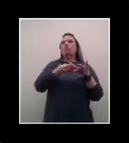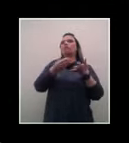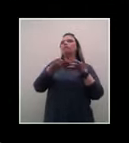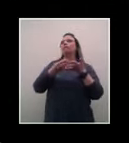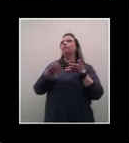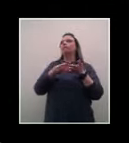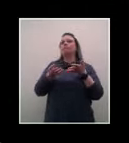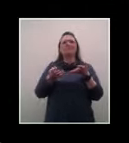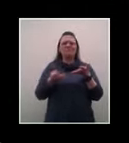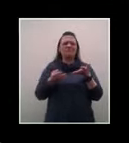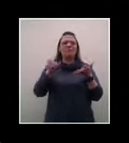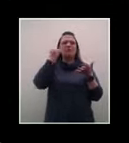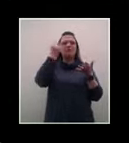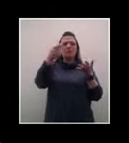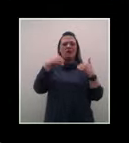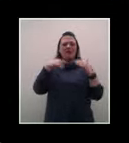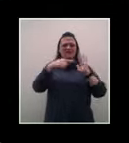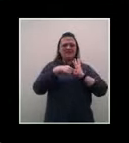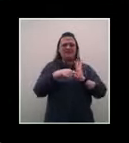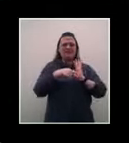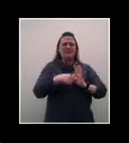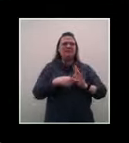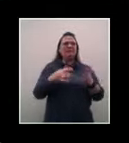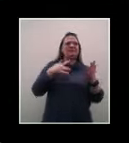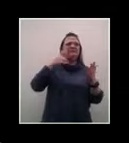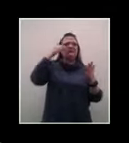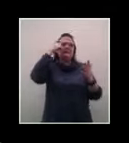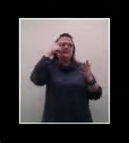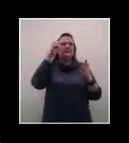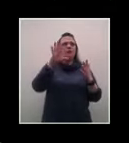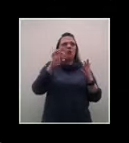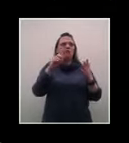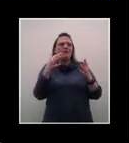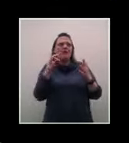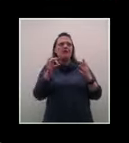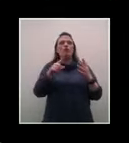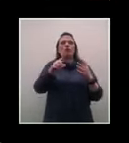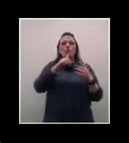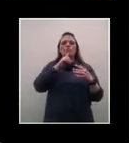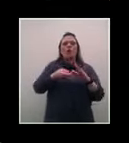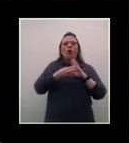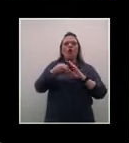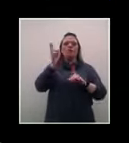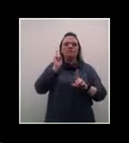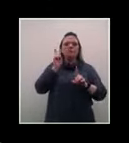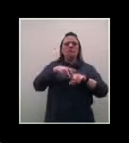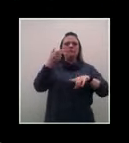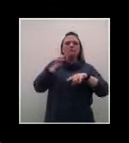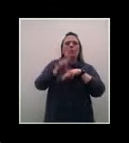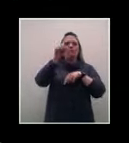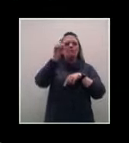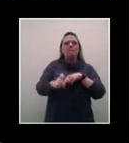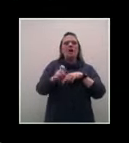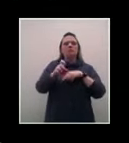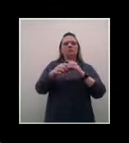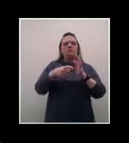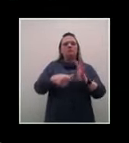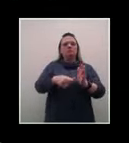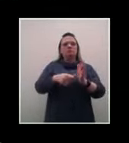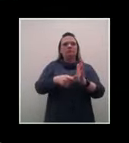have symptoms of COVID-19 and you get tested, you are under an isolation order from Dr. Burstein, and you